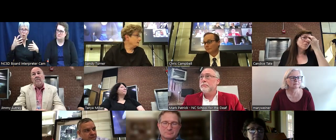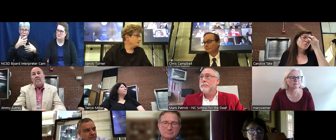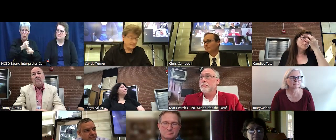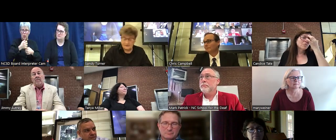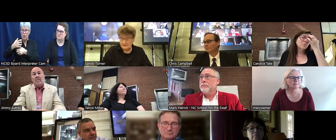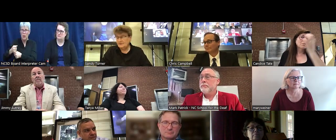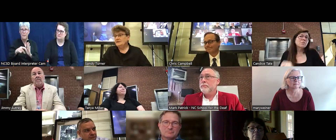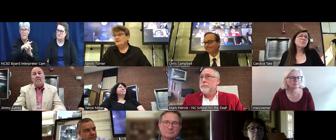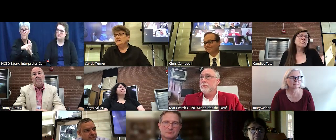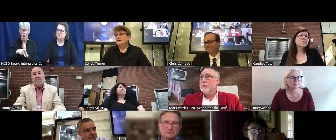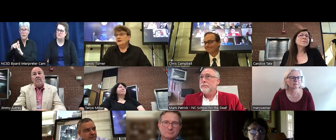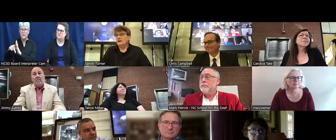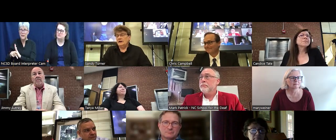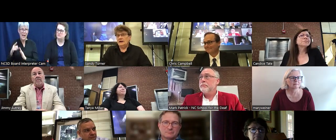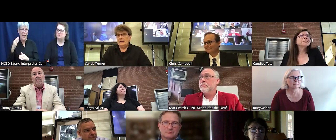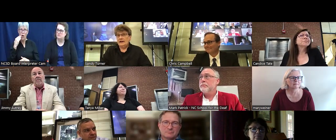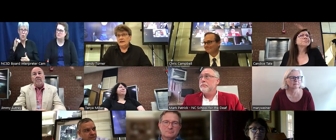been easy.